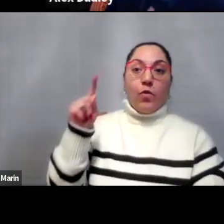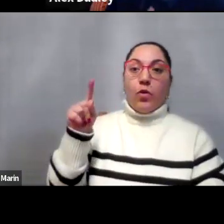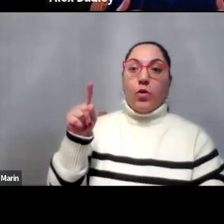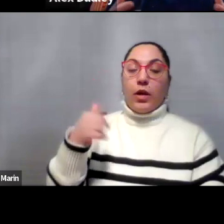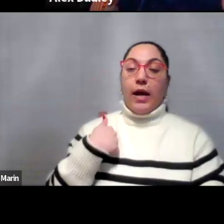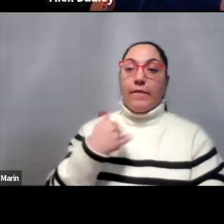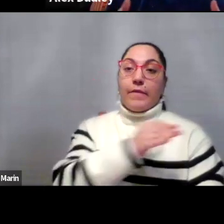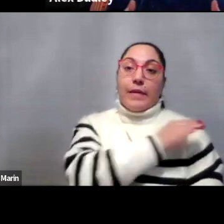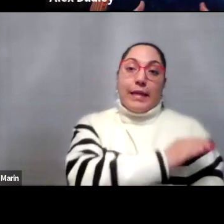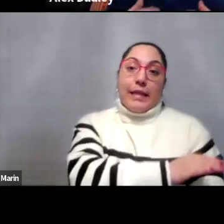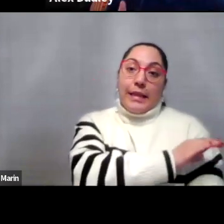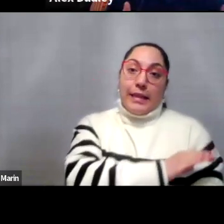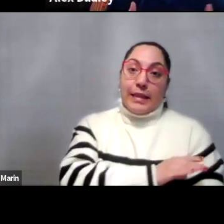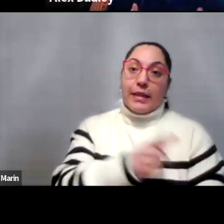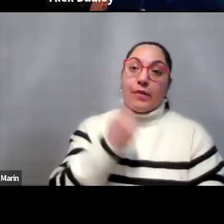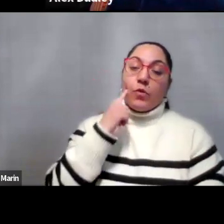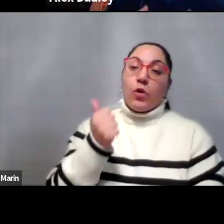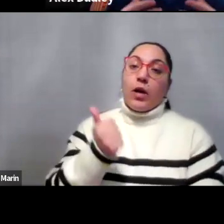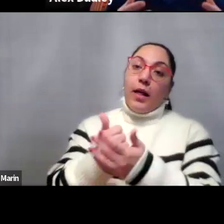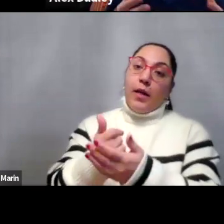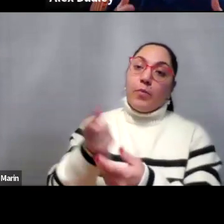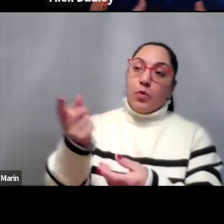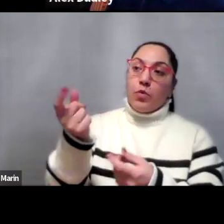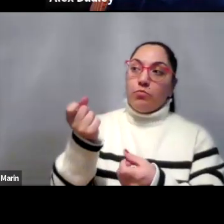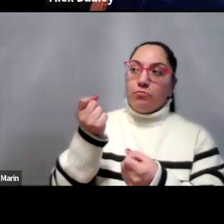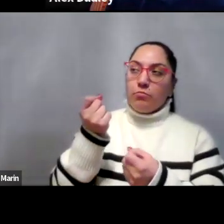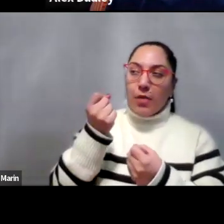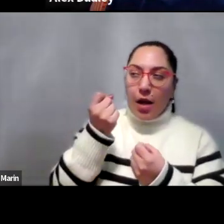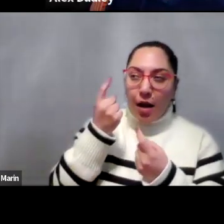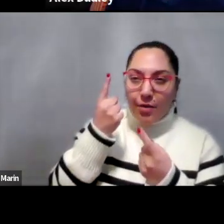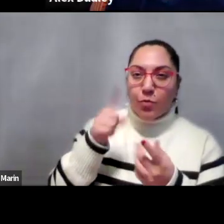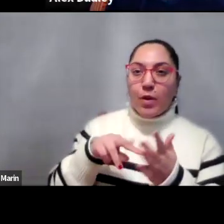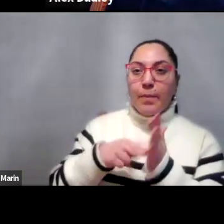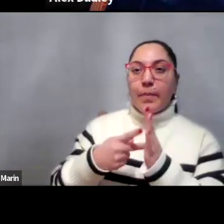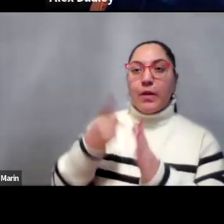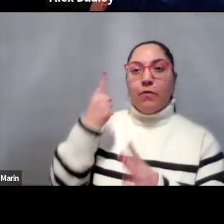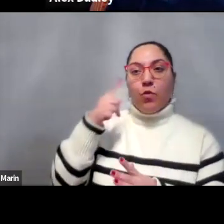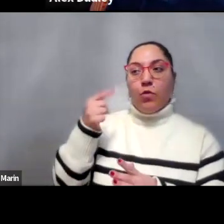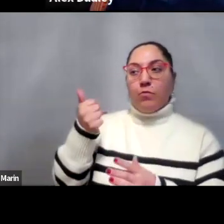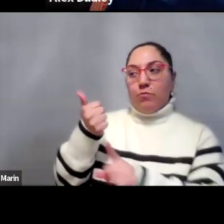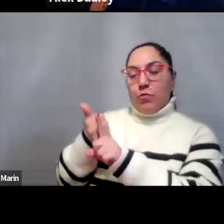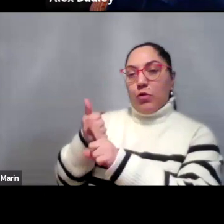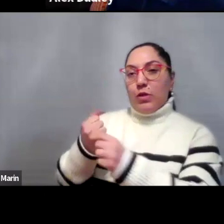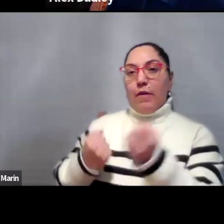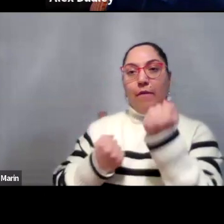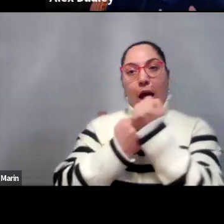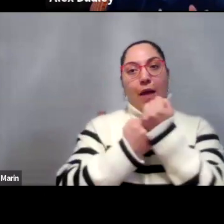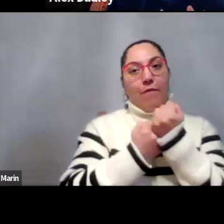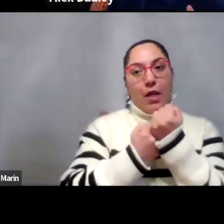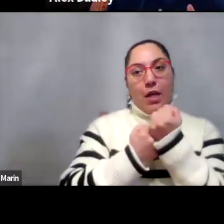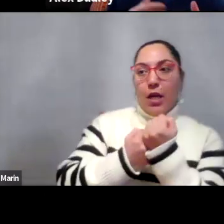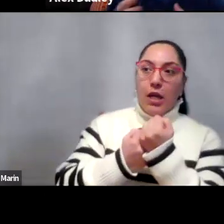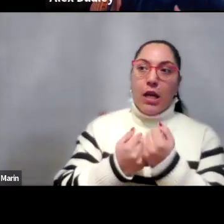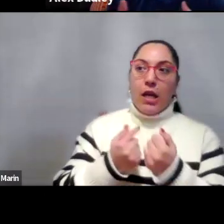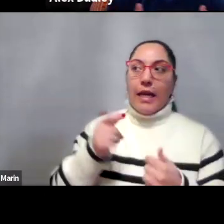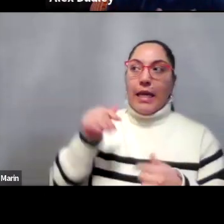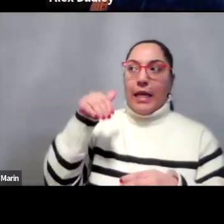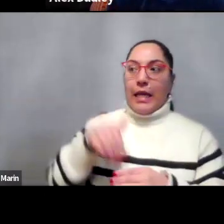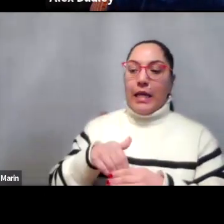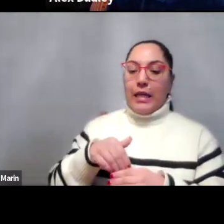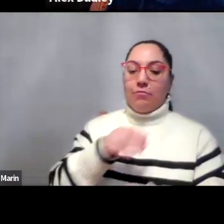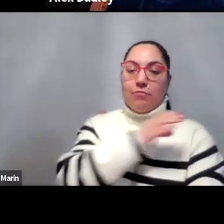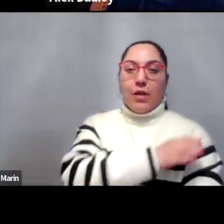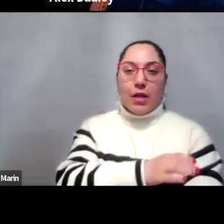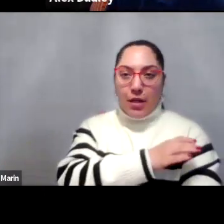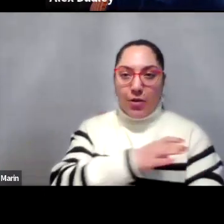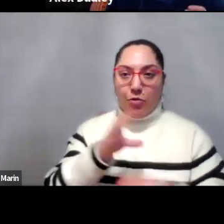kind of advance people's understanding of what it means to advocate for yourself in a clinical sense when we're talking about some of